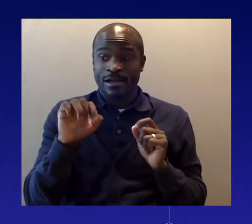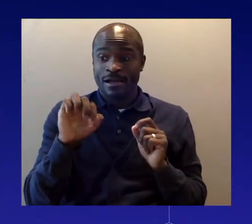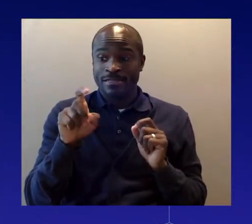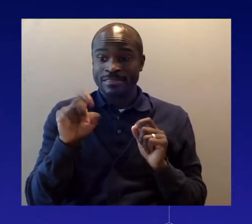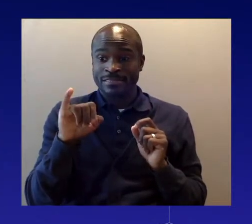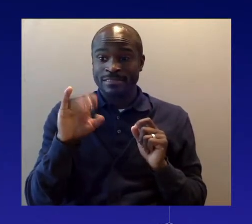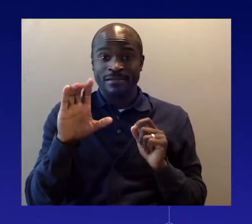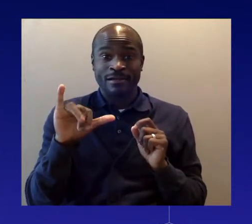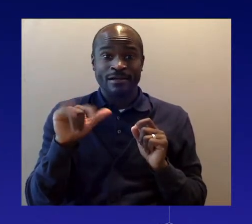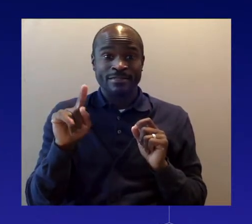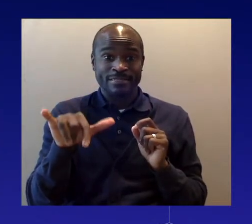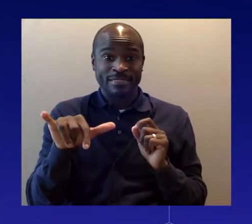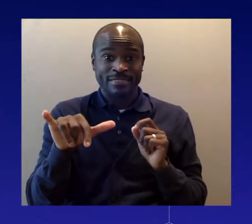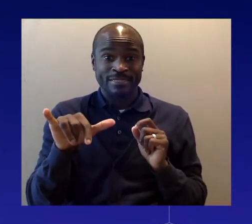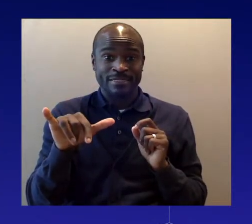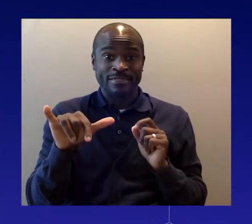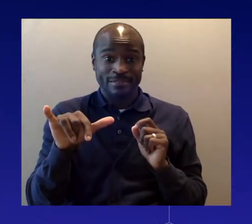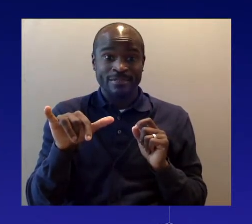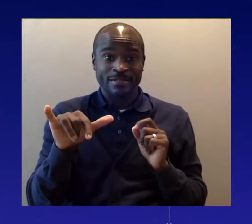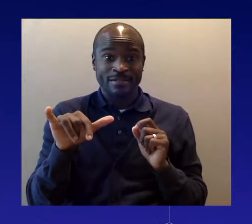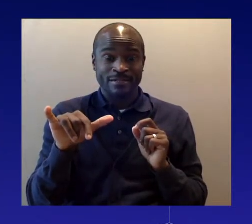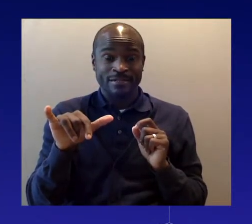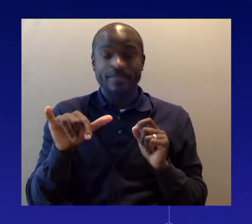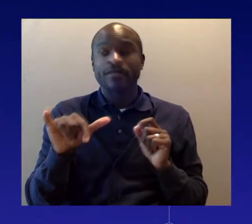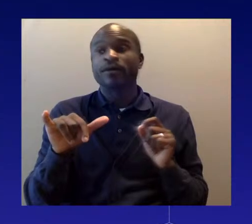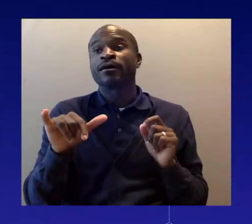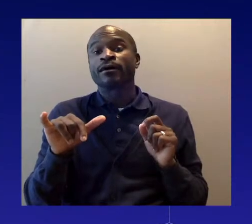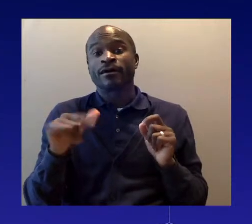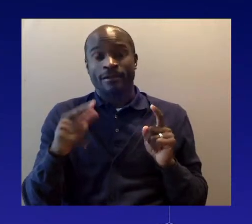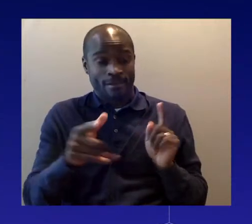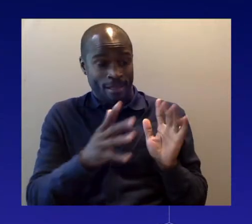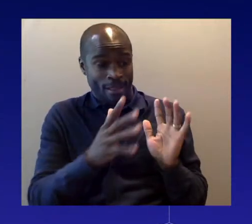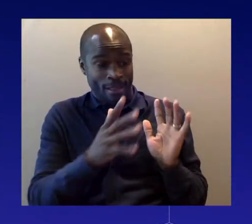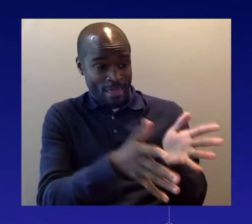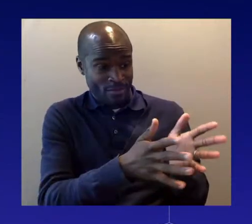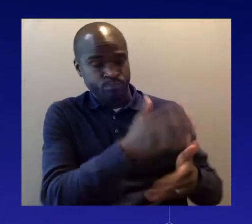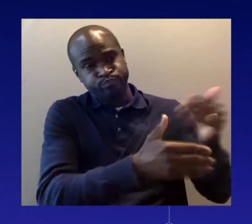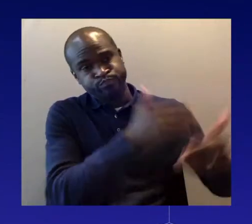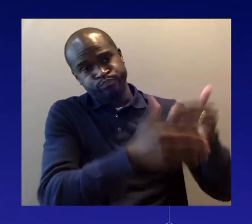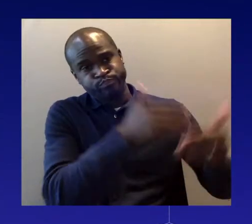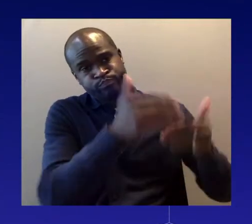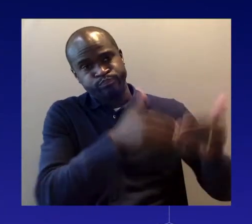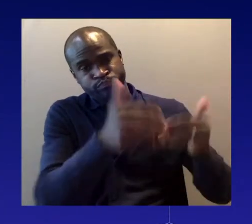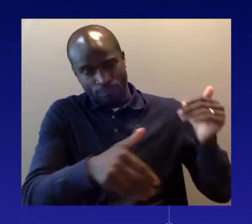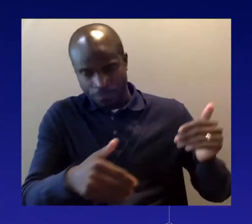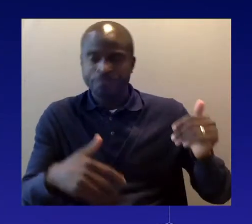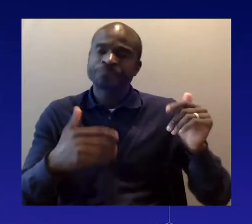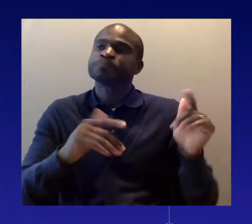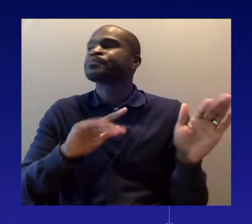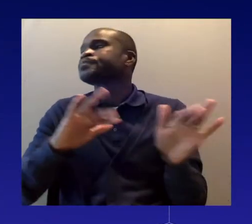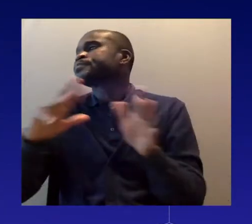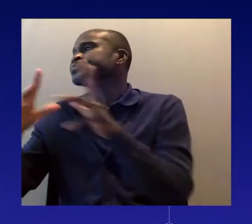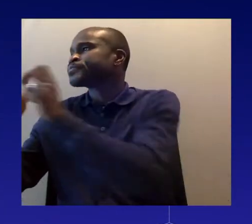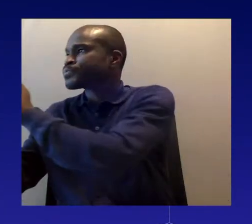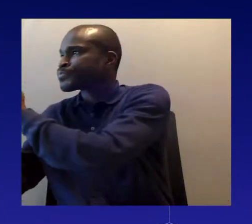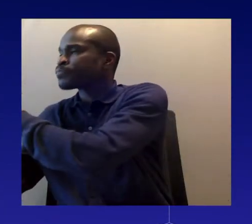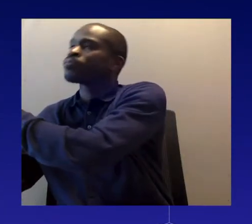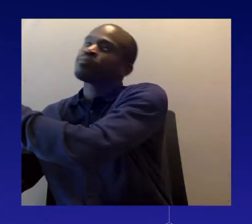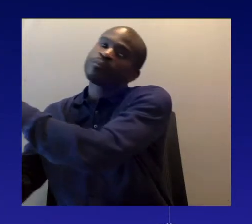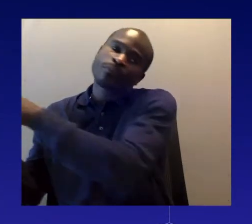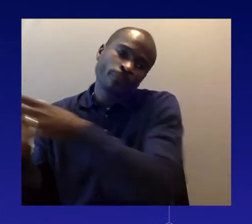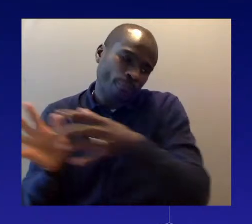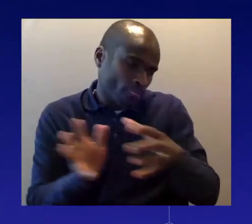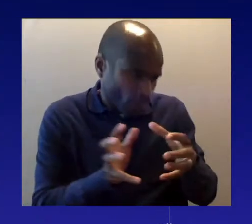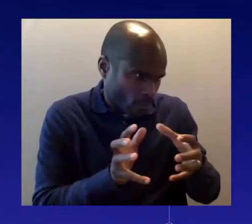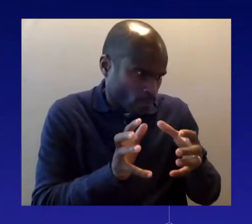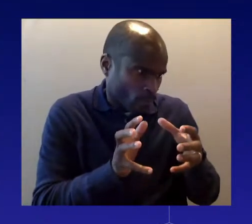4,000 new molecules that actually can harm individuals. And they didn't know what to do with this data. And they didn't know if they